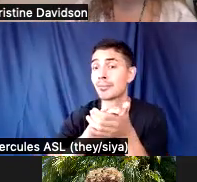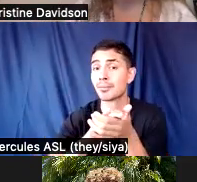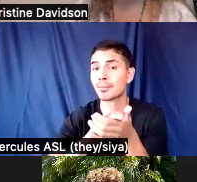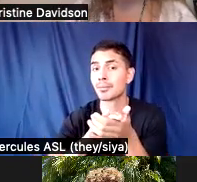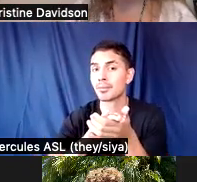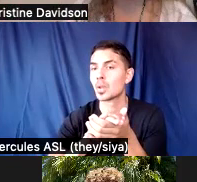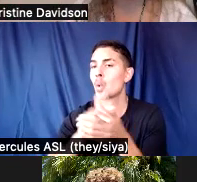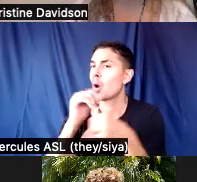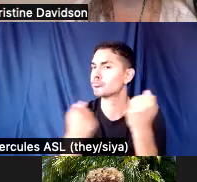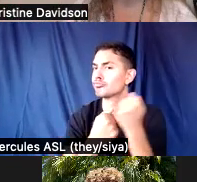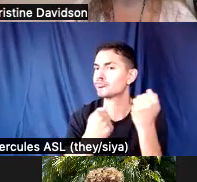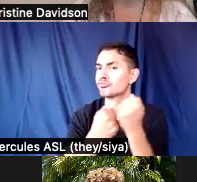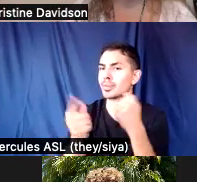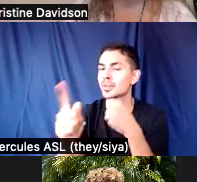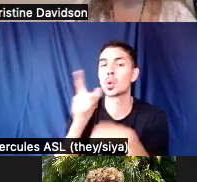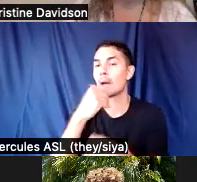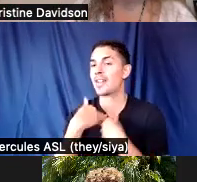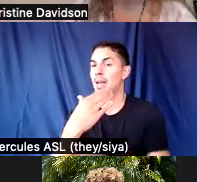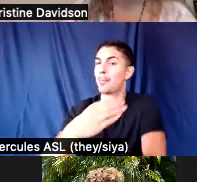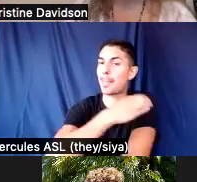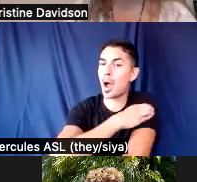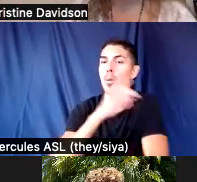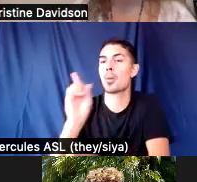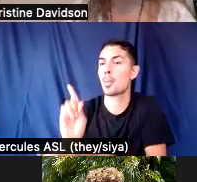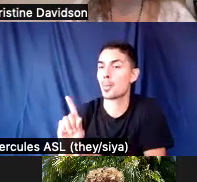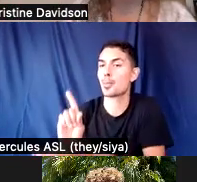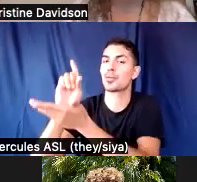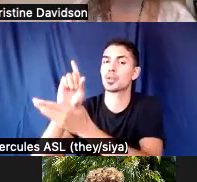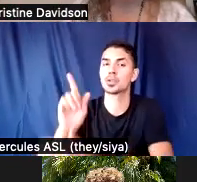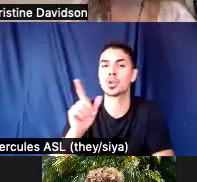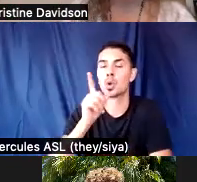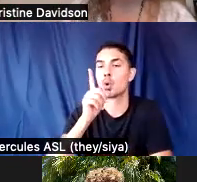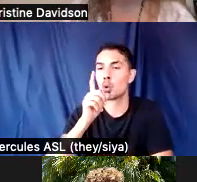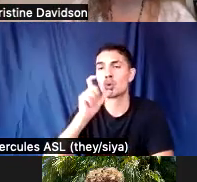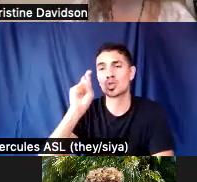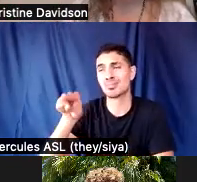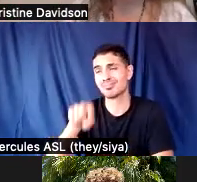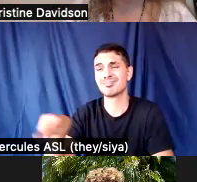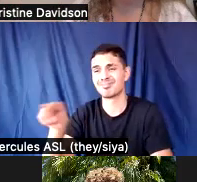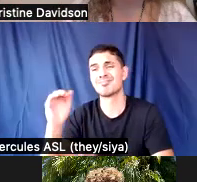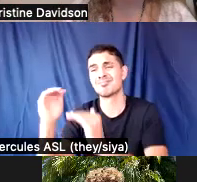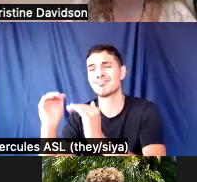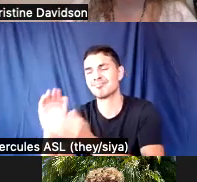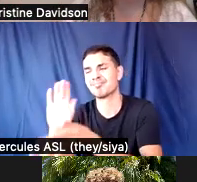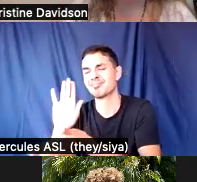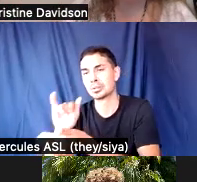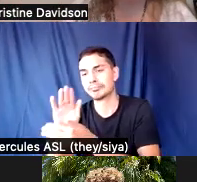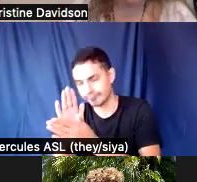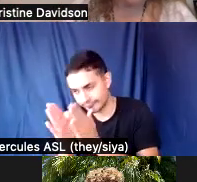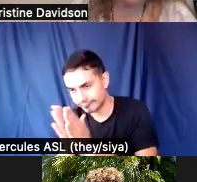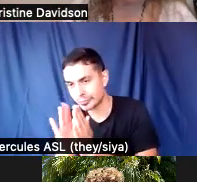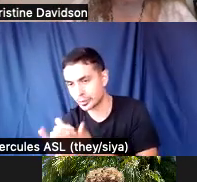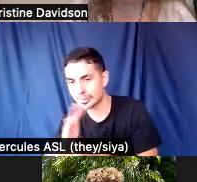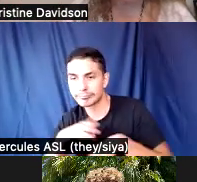has the power and privilege, right? Who should be subservient? Is it written in the Bible for